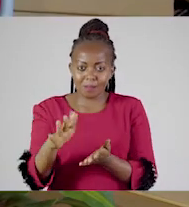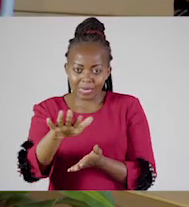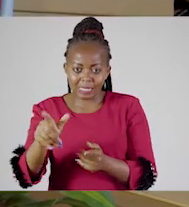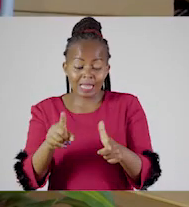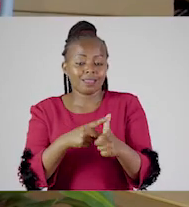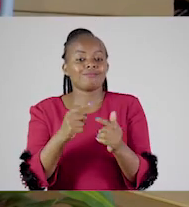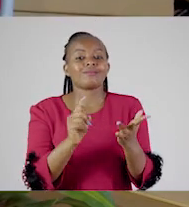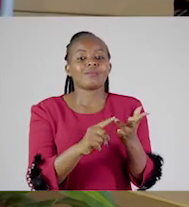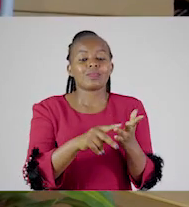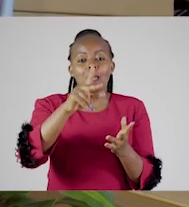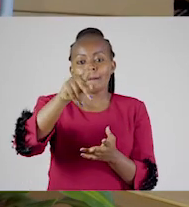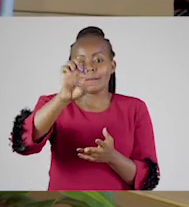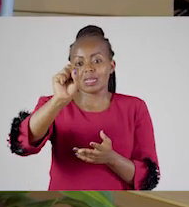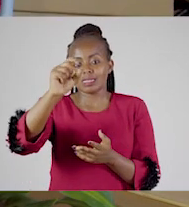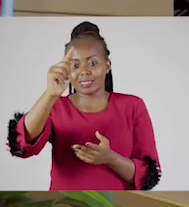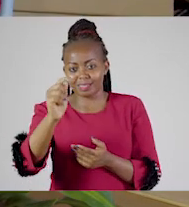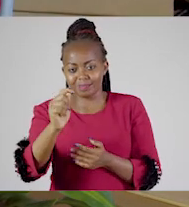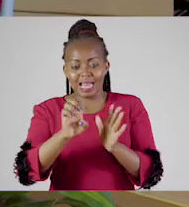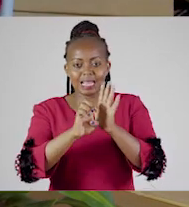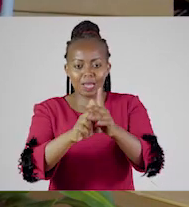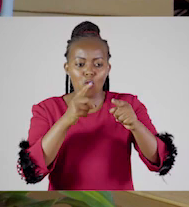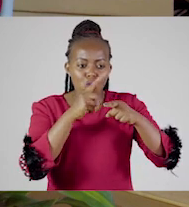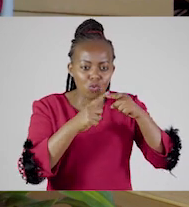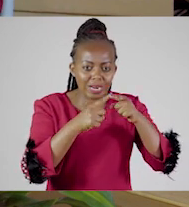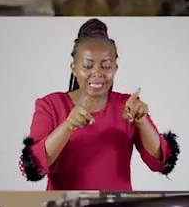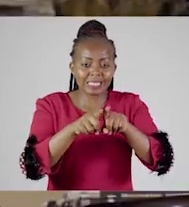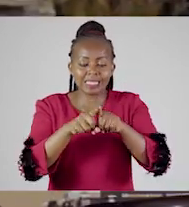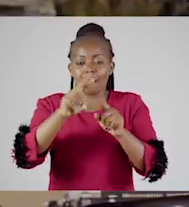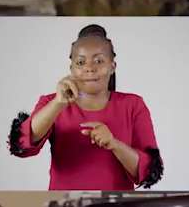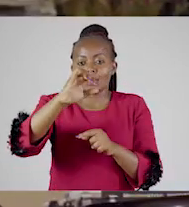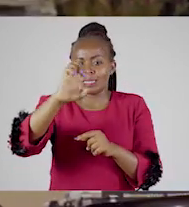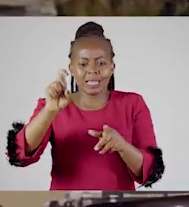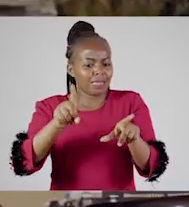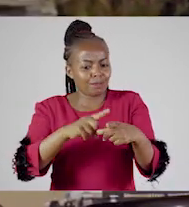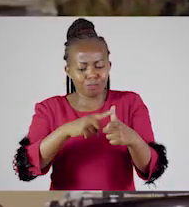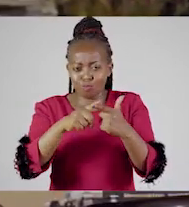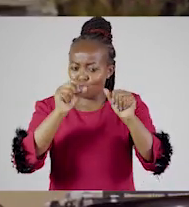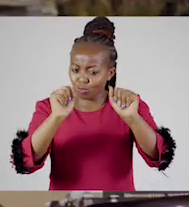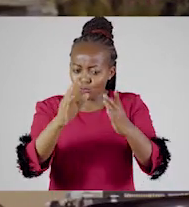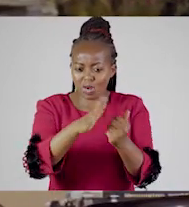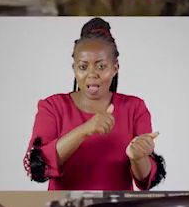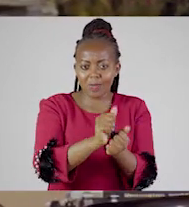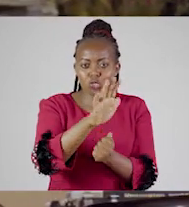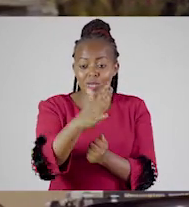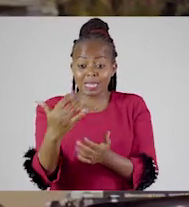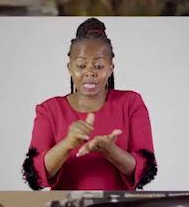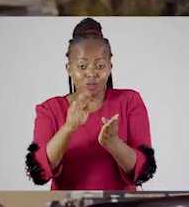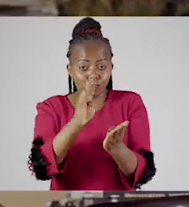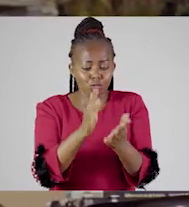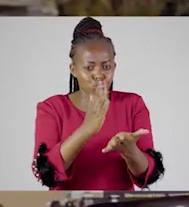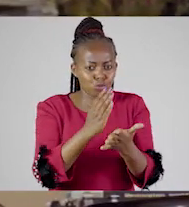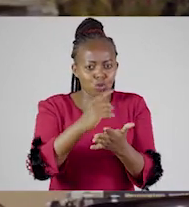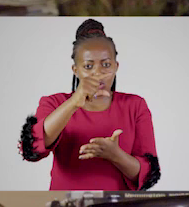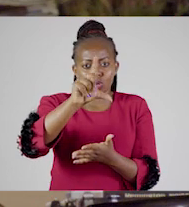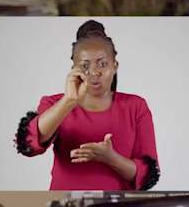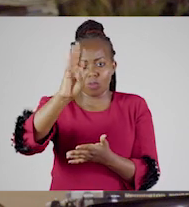Well, pests. Pests like rats and mice can also irreversibly damage your archives. Global warming